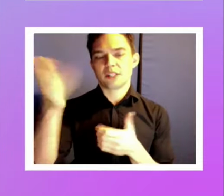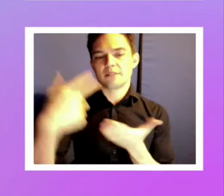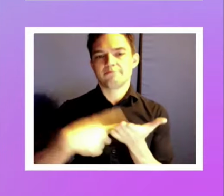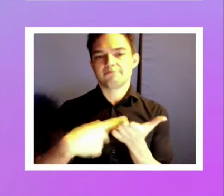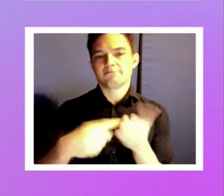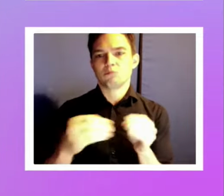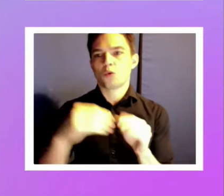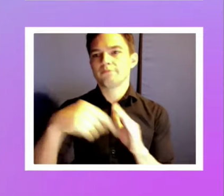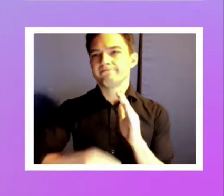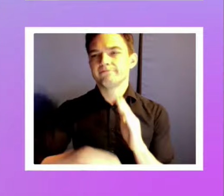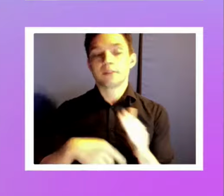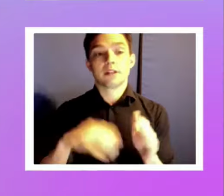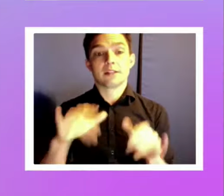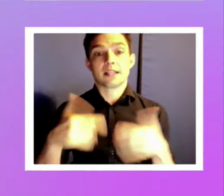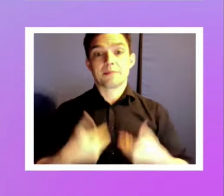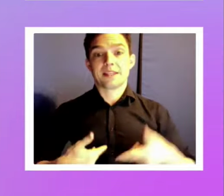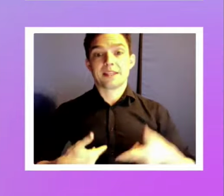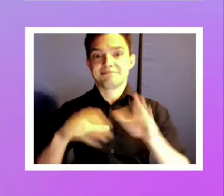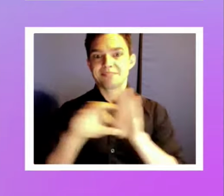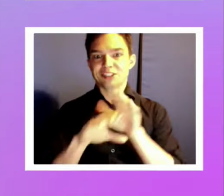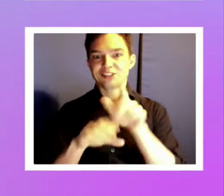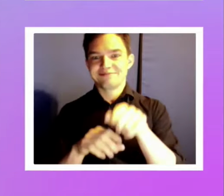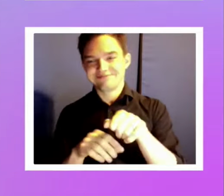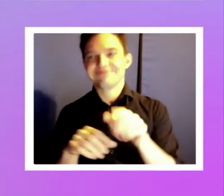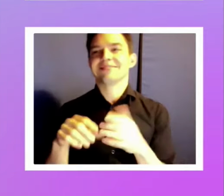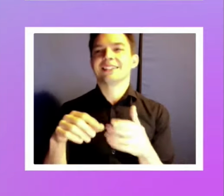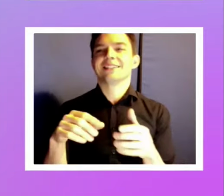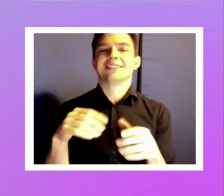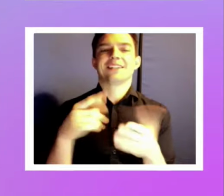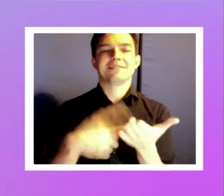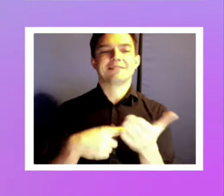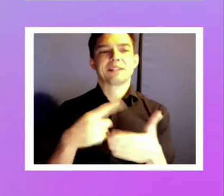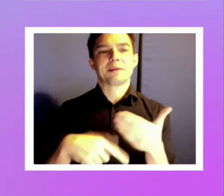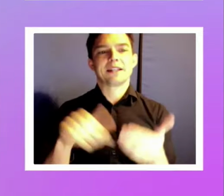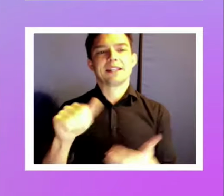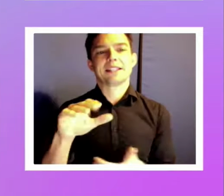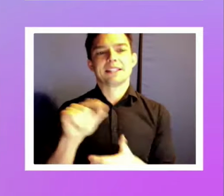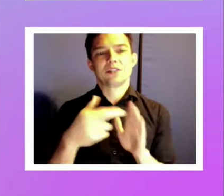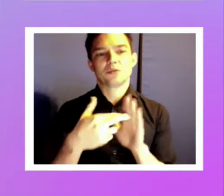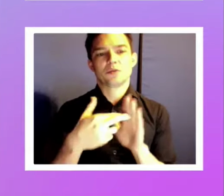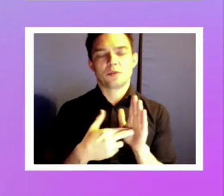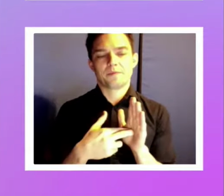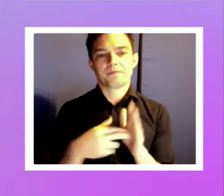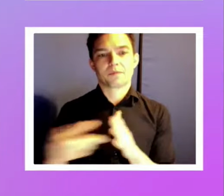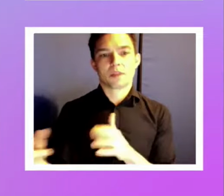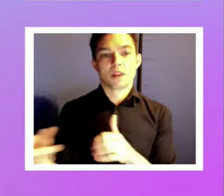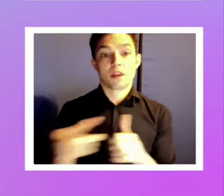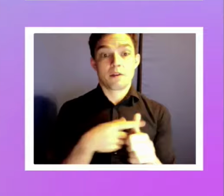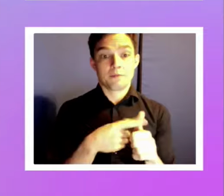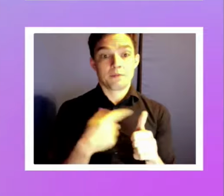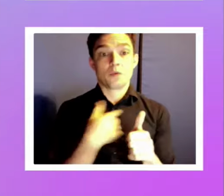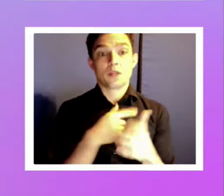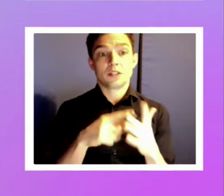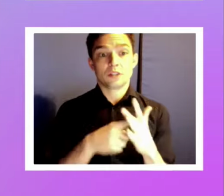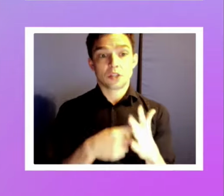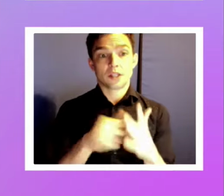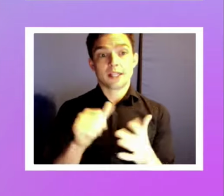So that's me, and let's talk about ACT rules. So we started the